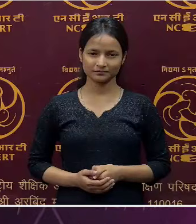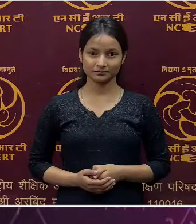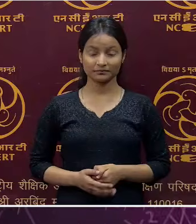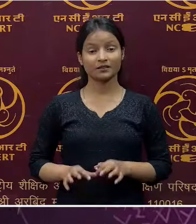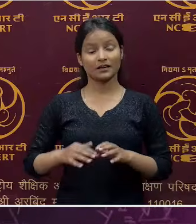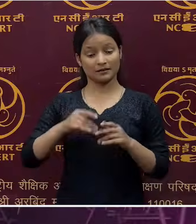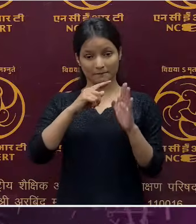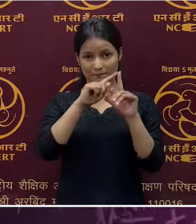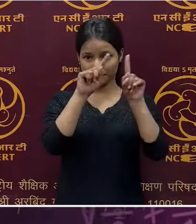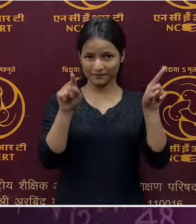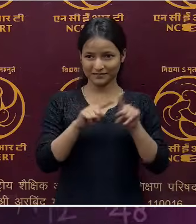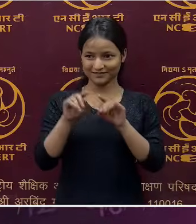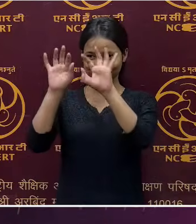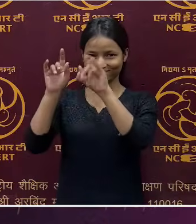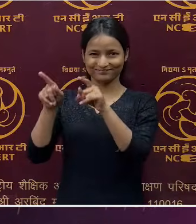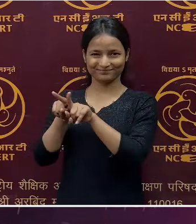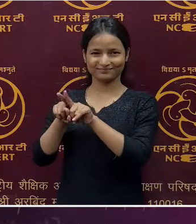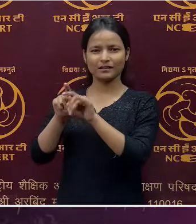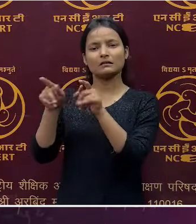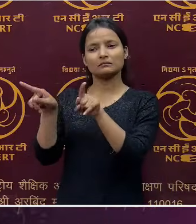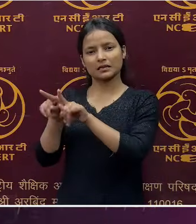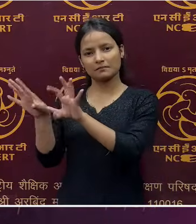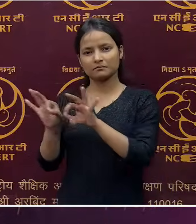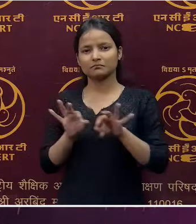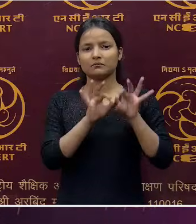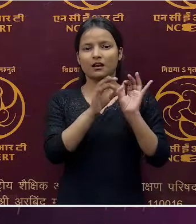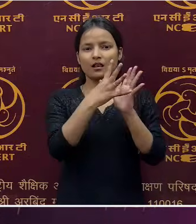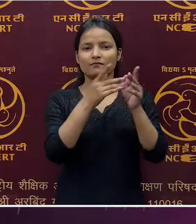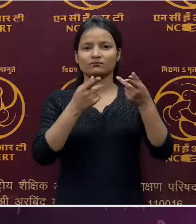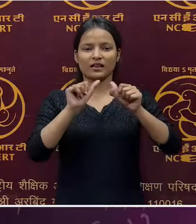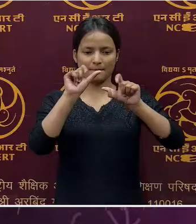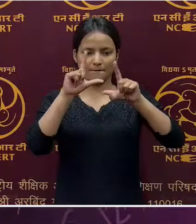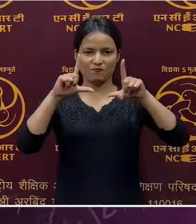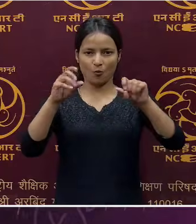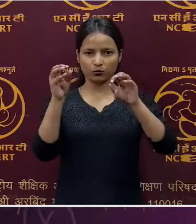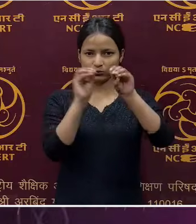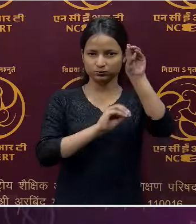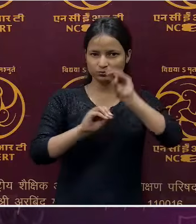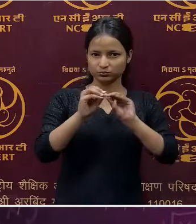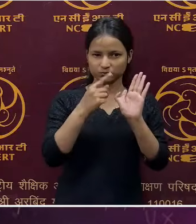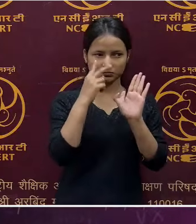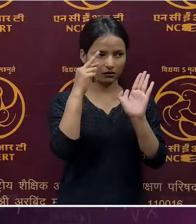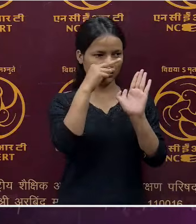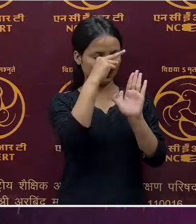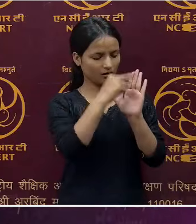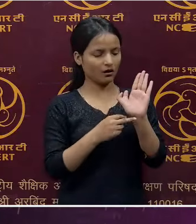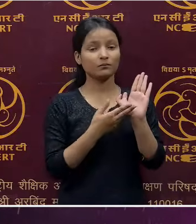the picturized form, and student can read it, and then he can do the experiment, he can do